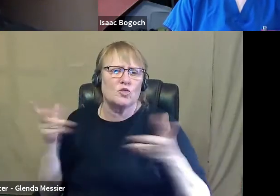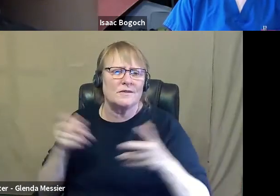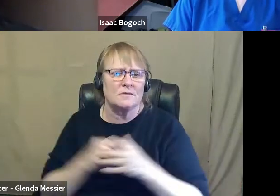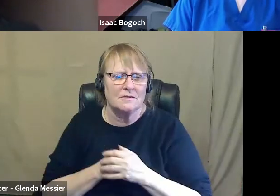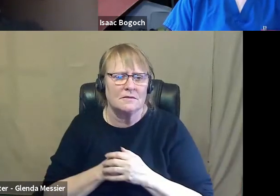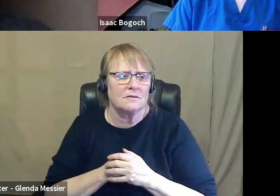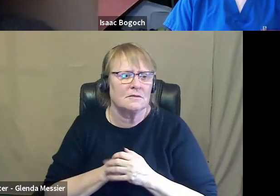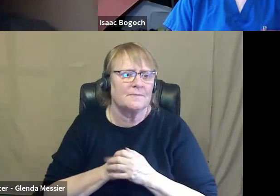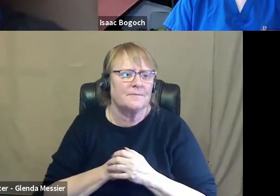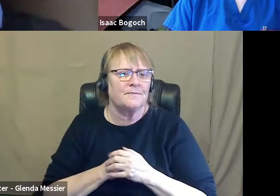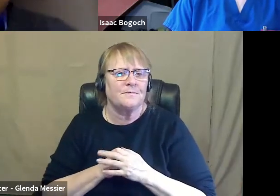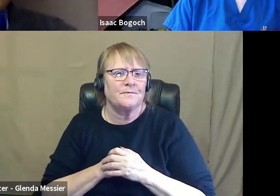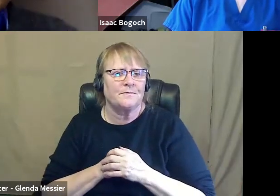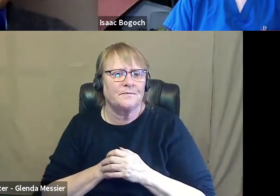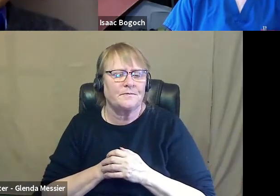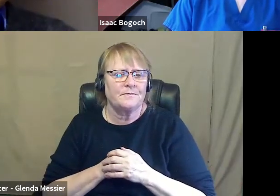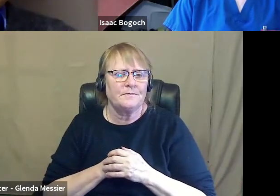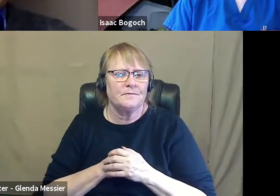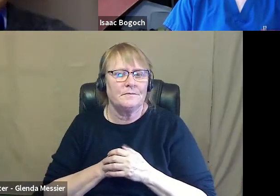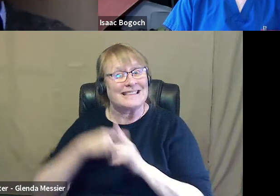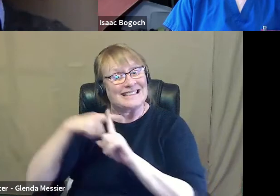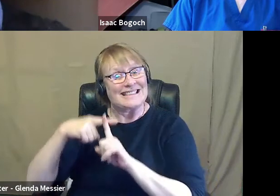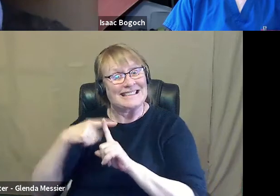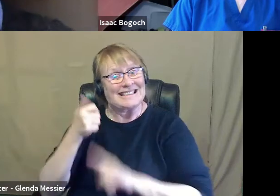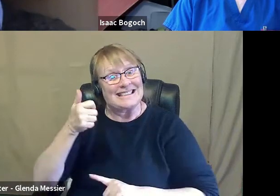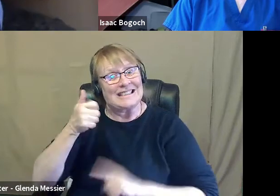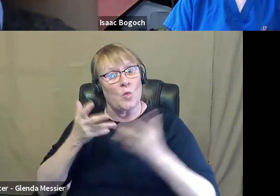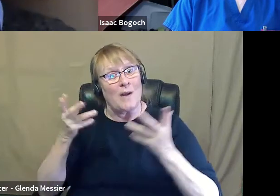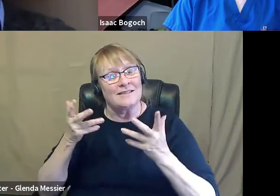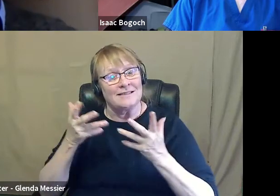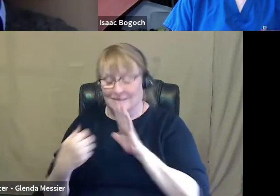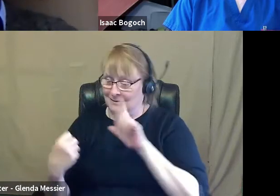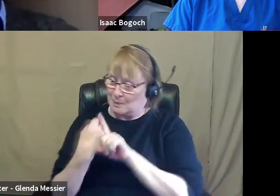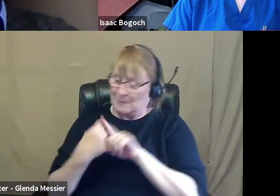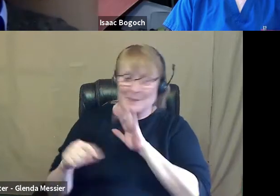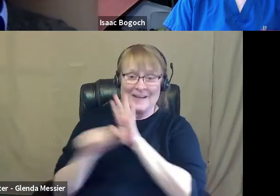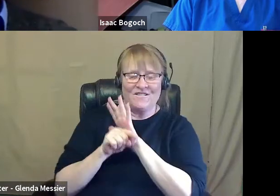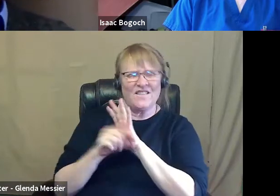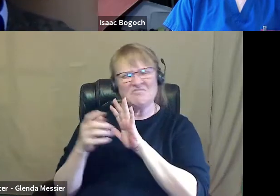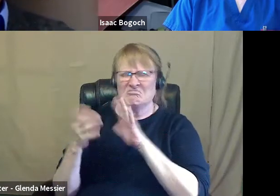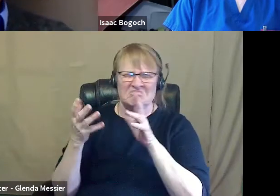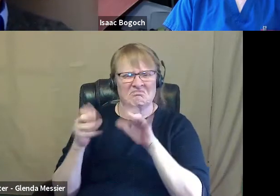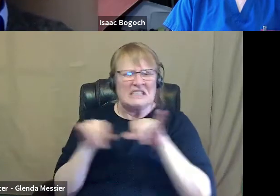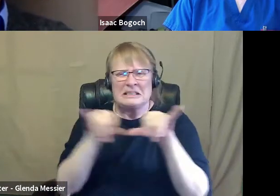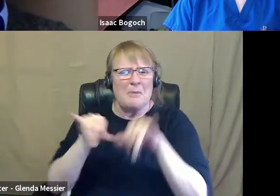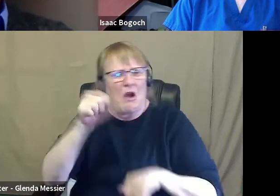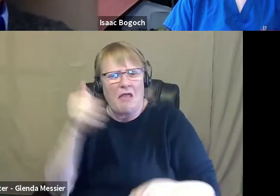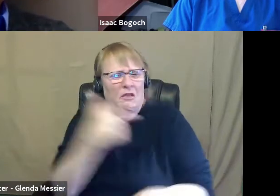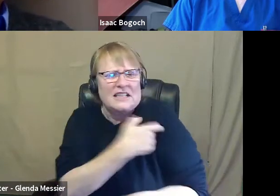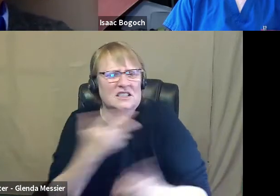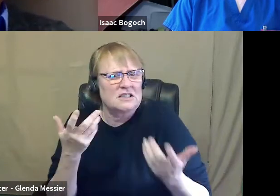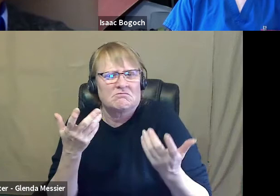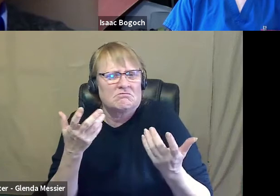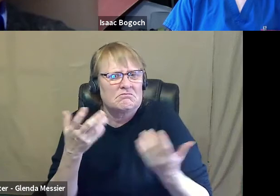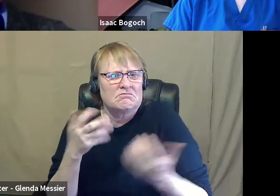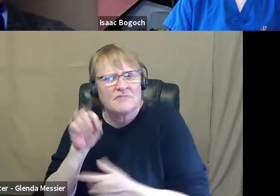please. So the good news is that the side effects really are pretty much similar to what you're going to get with any vaccine, such as